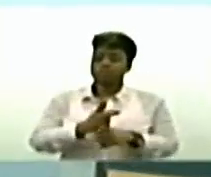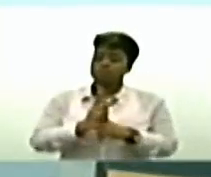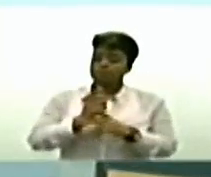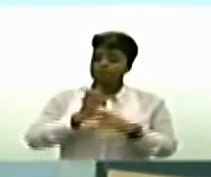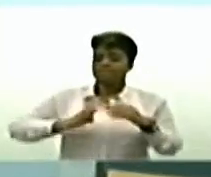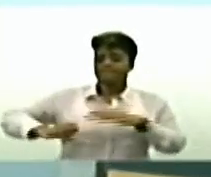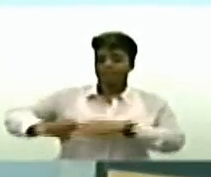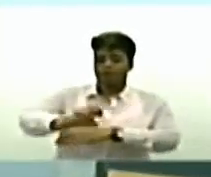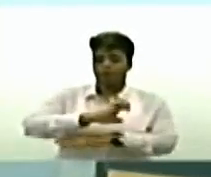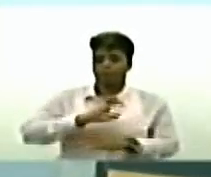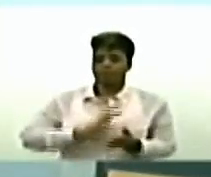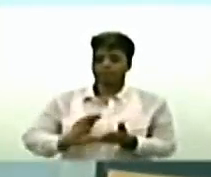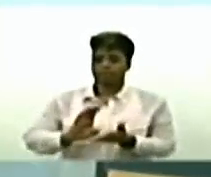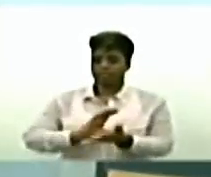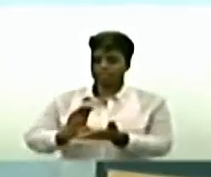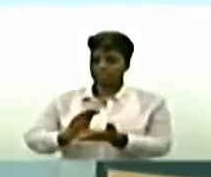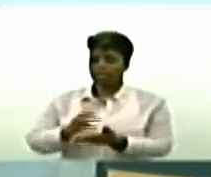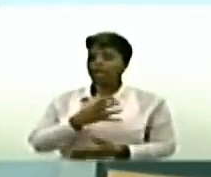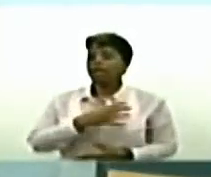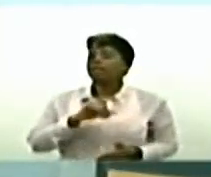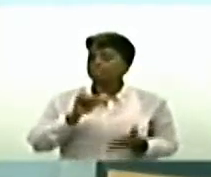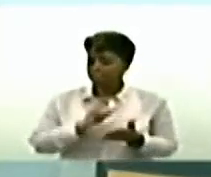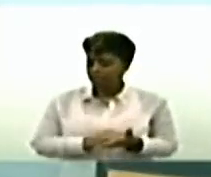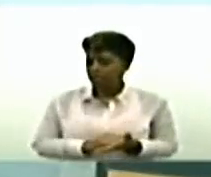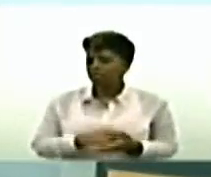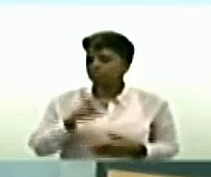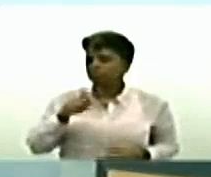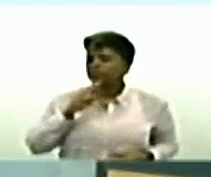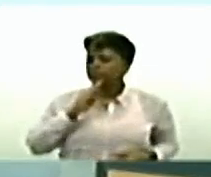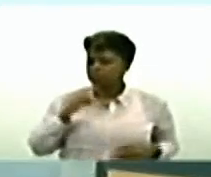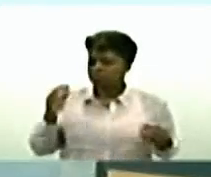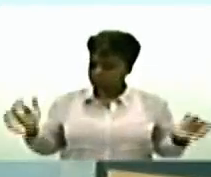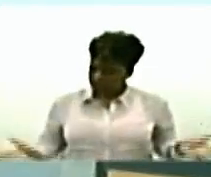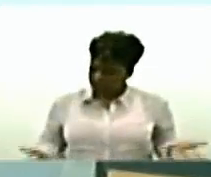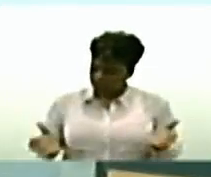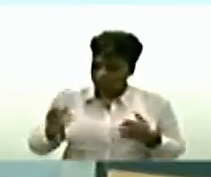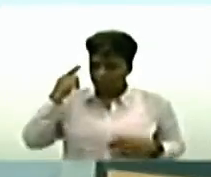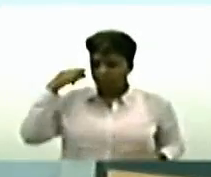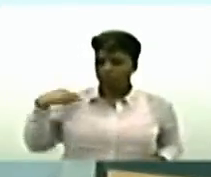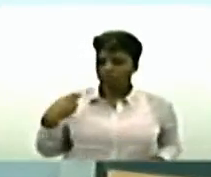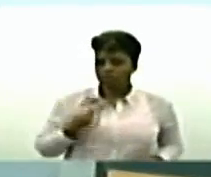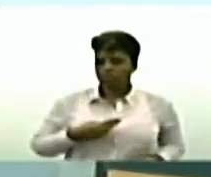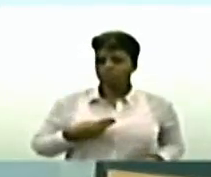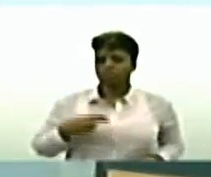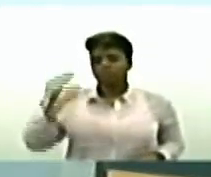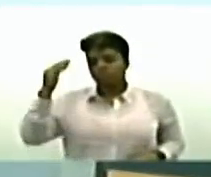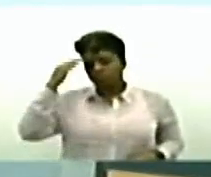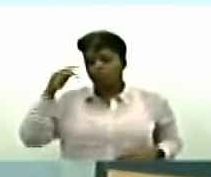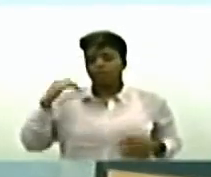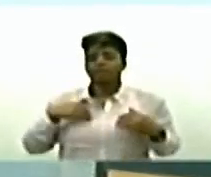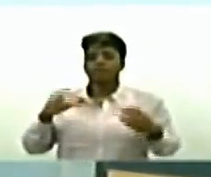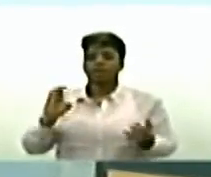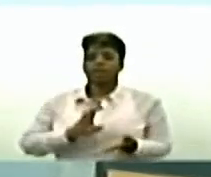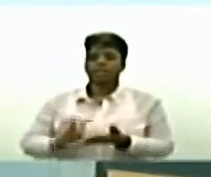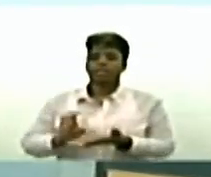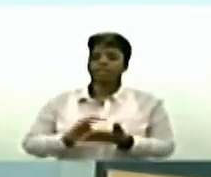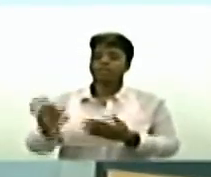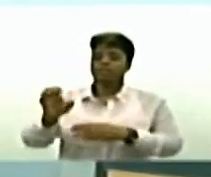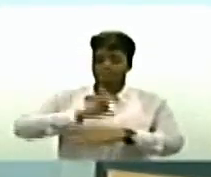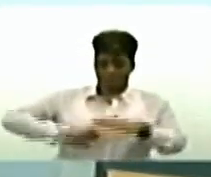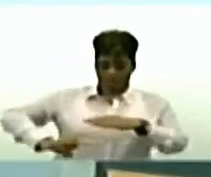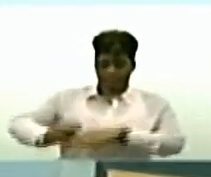clean. And that should be the added incentive for us, just knowing that we have a clean environment. But